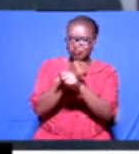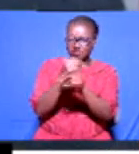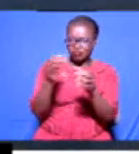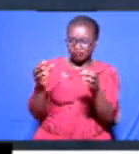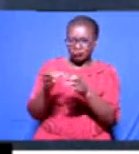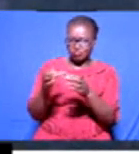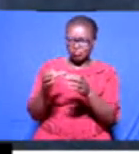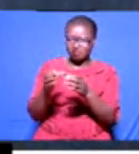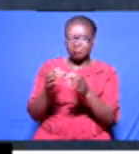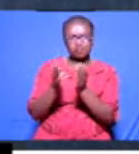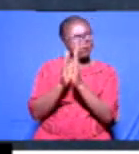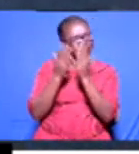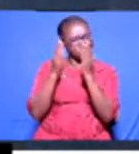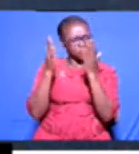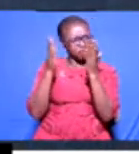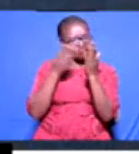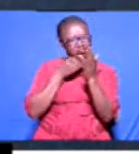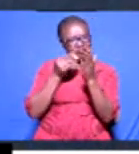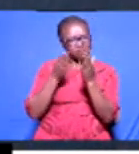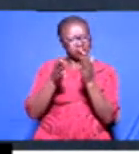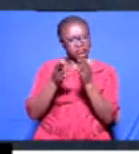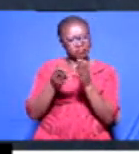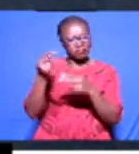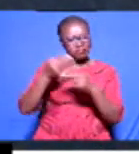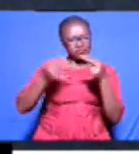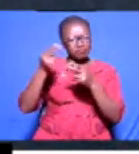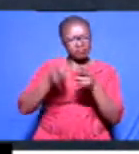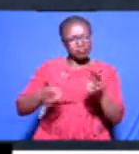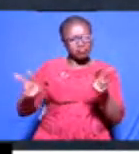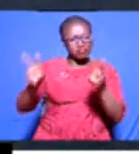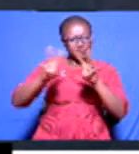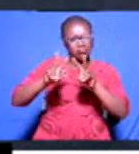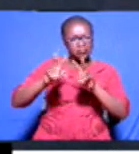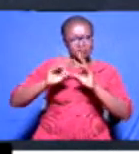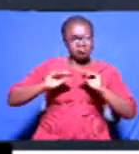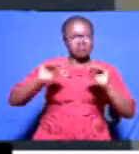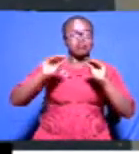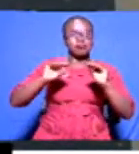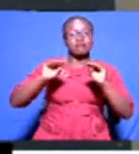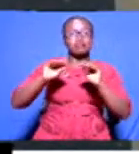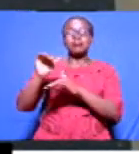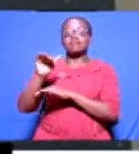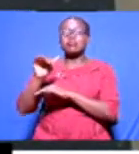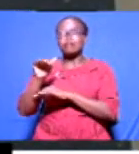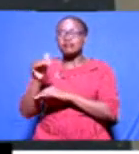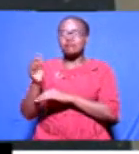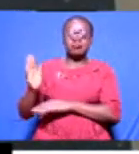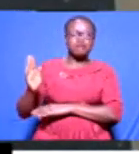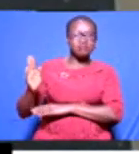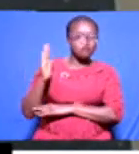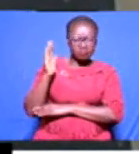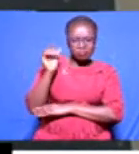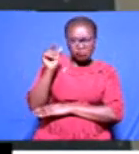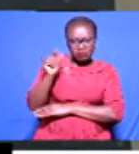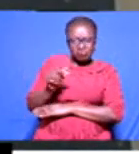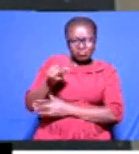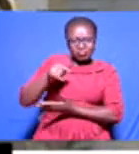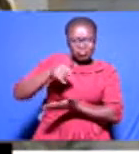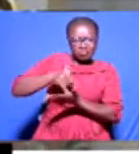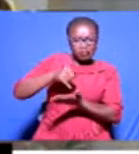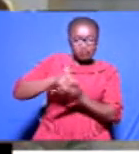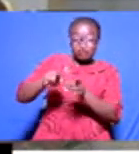leader as a man who highly valued education and even urged his security personnel to put emphasis on the